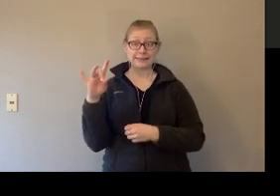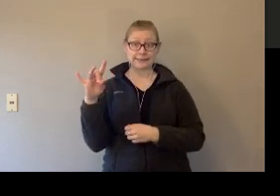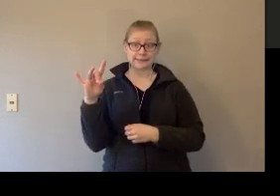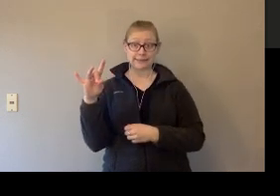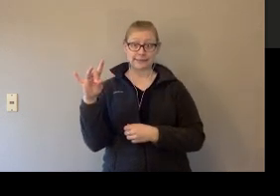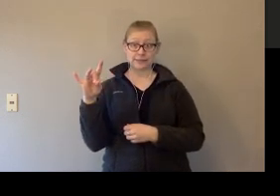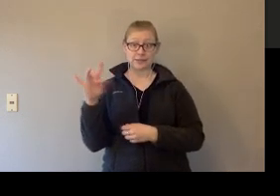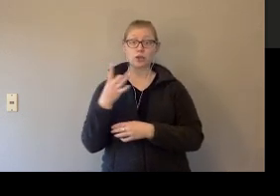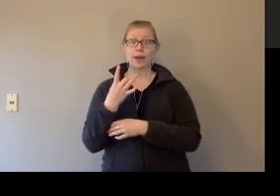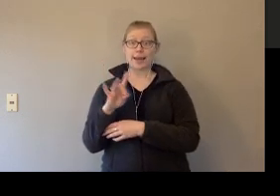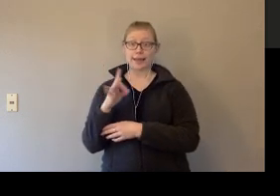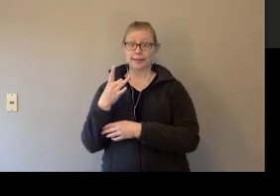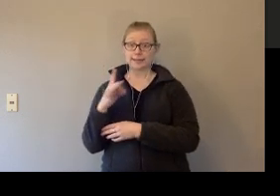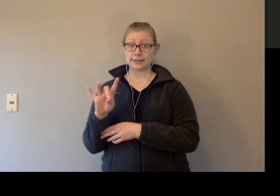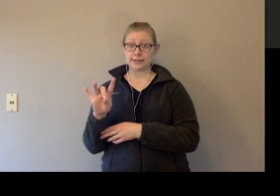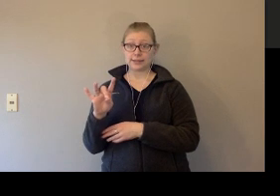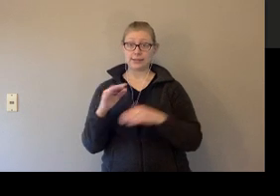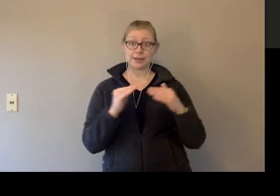have 18.